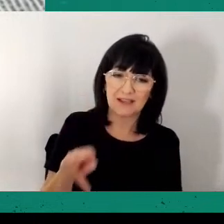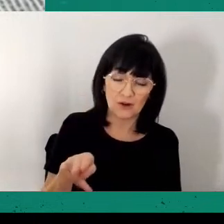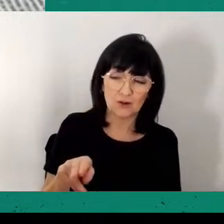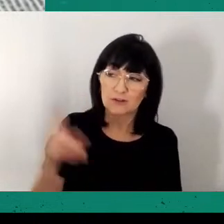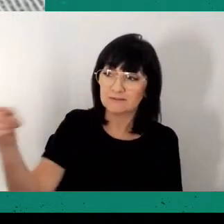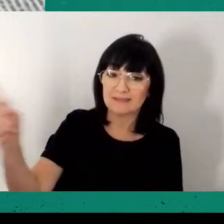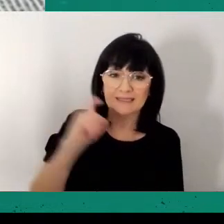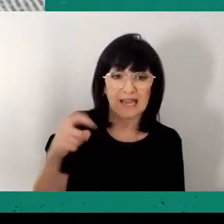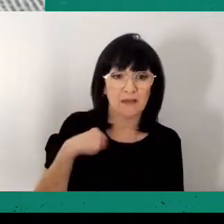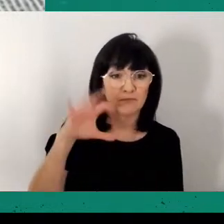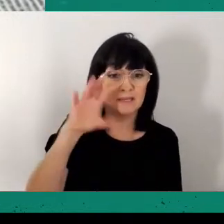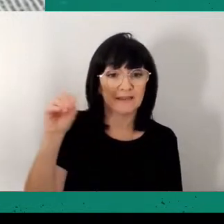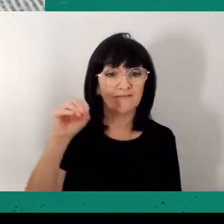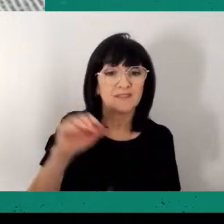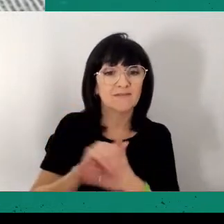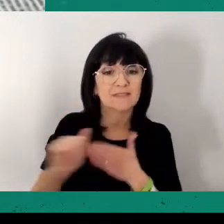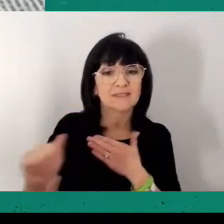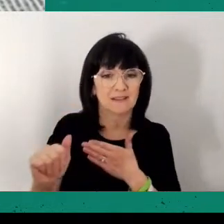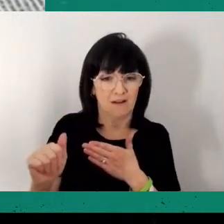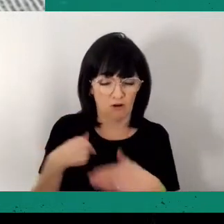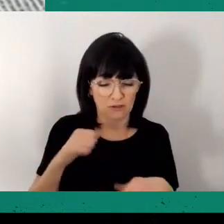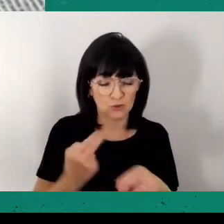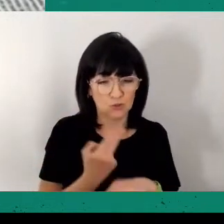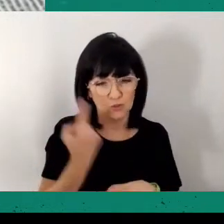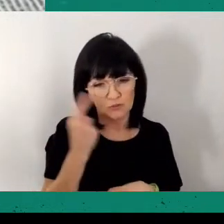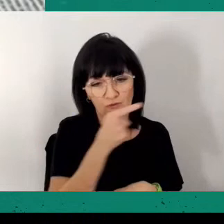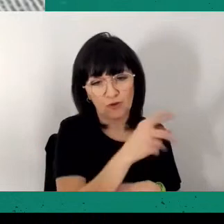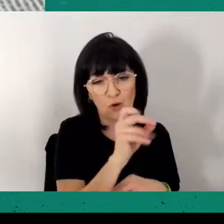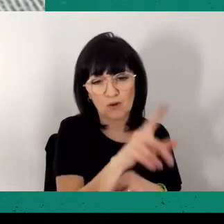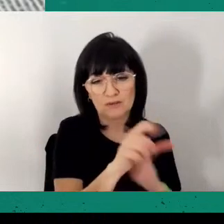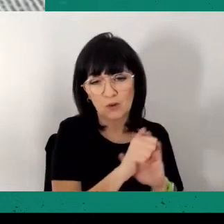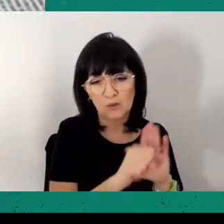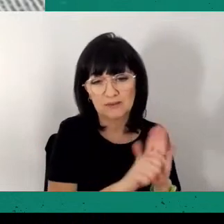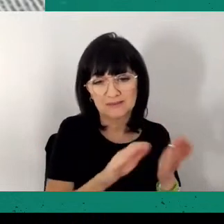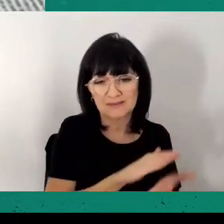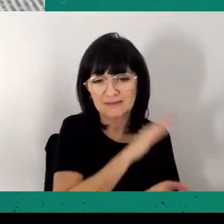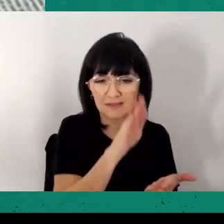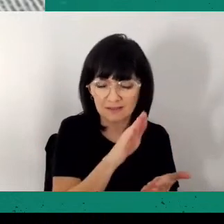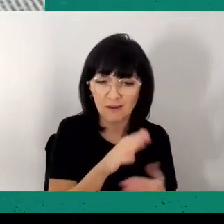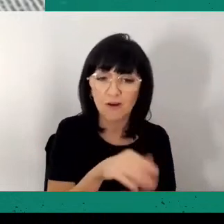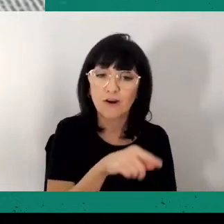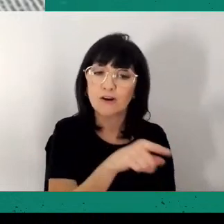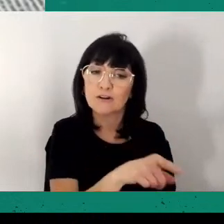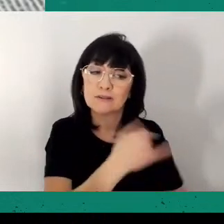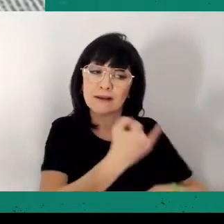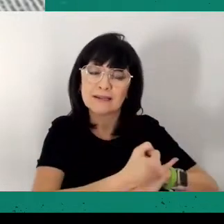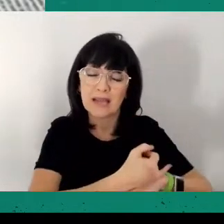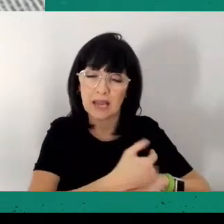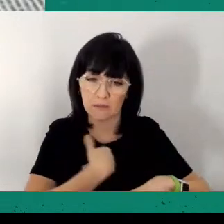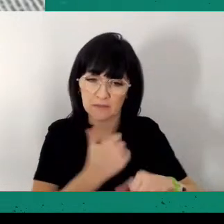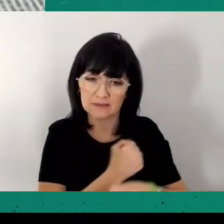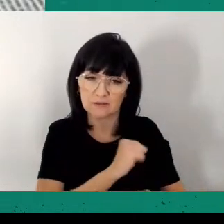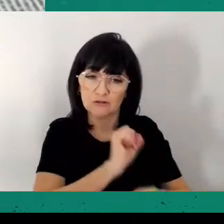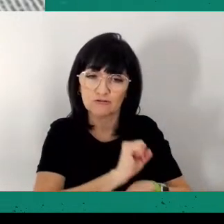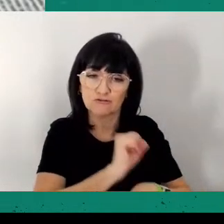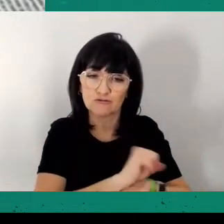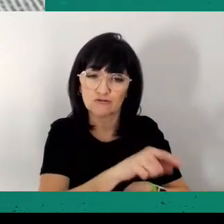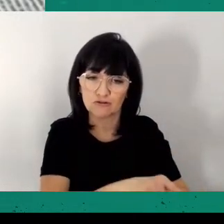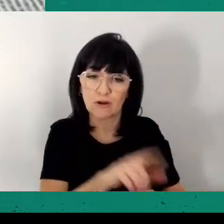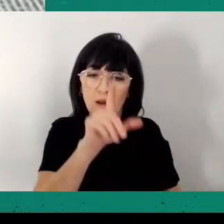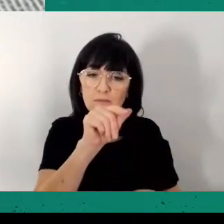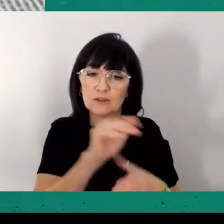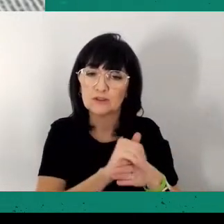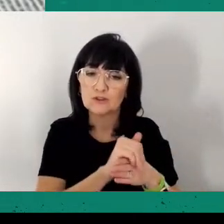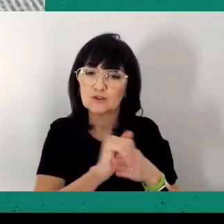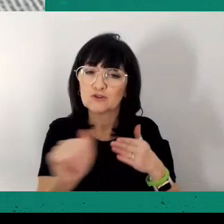scholarship to attend Delaware State College. And I got a job on campus to pay $20 per month of my